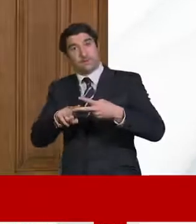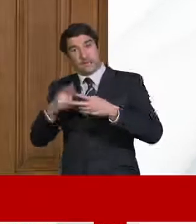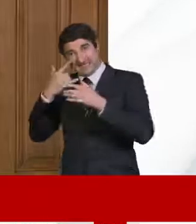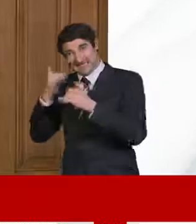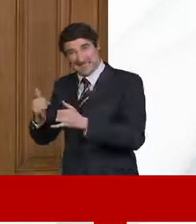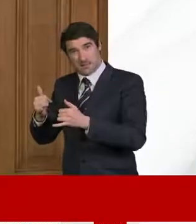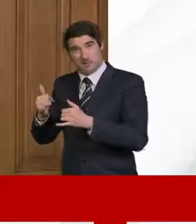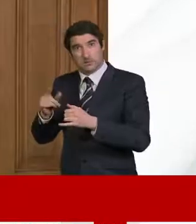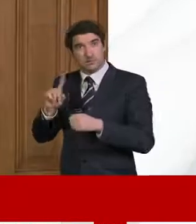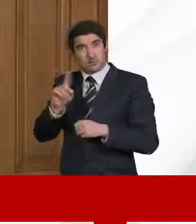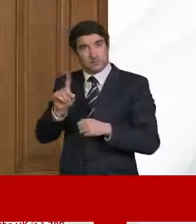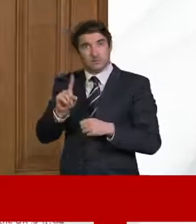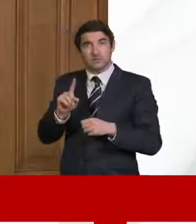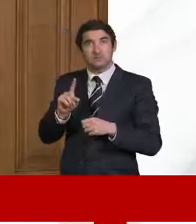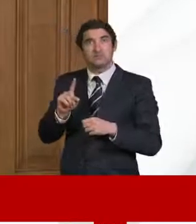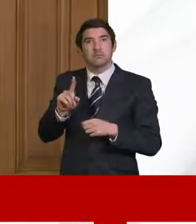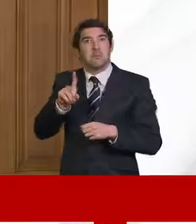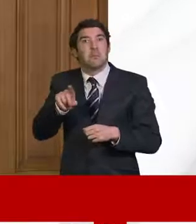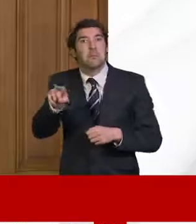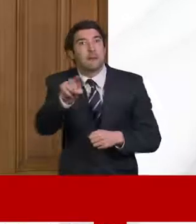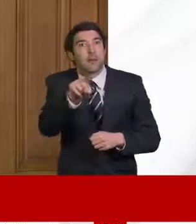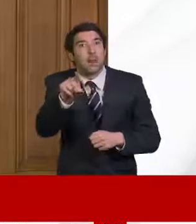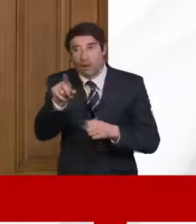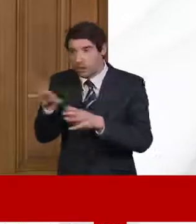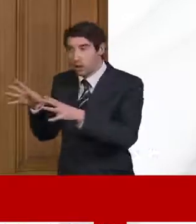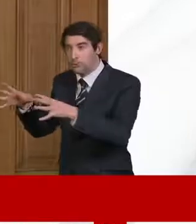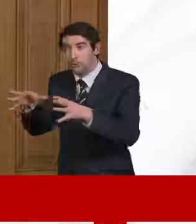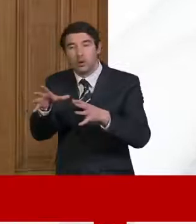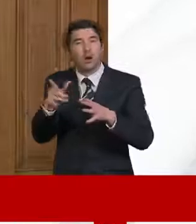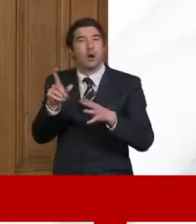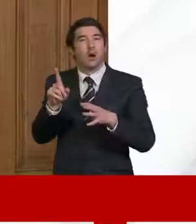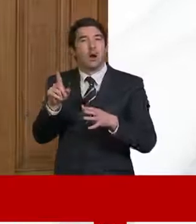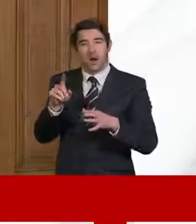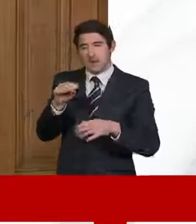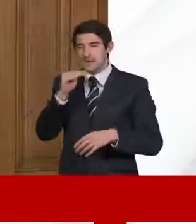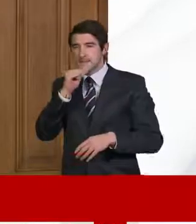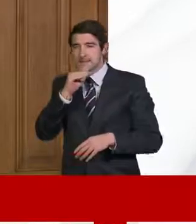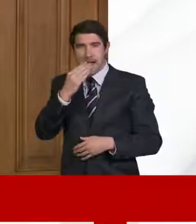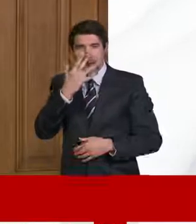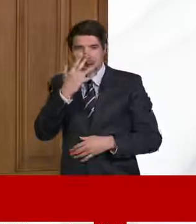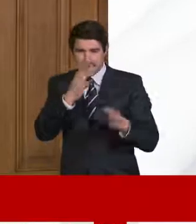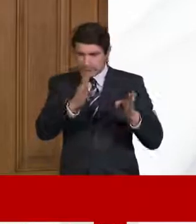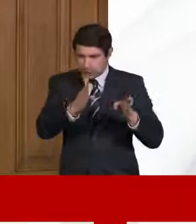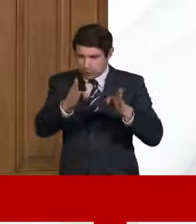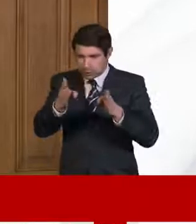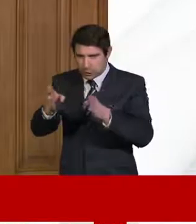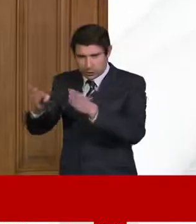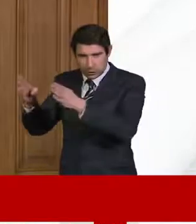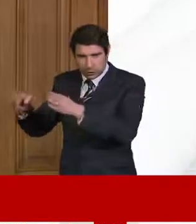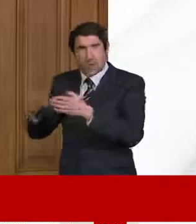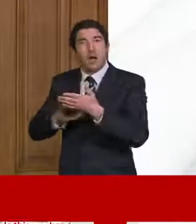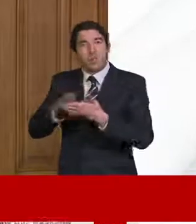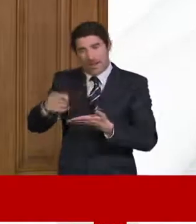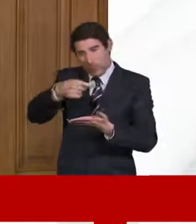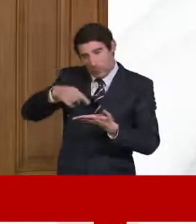testing cohorts of people, groups of people, which are age specified, if you like, so that we can start to get a